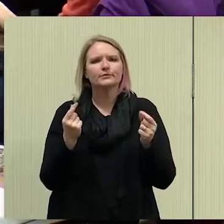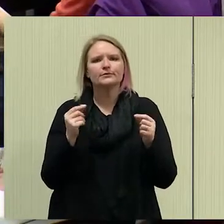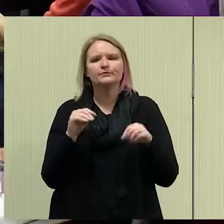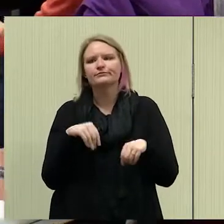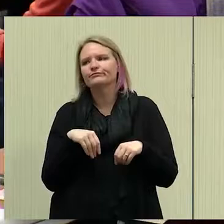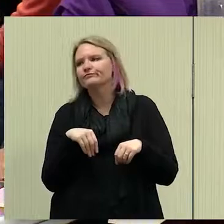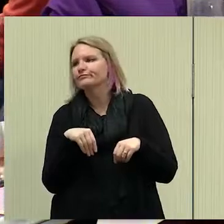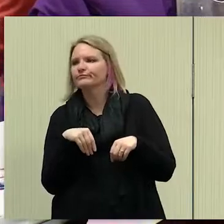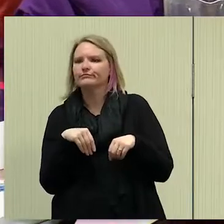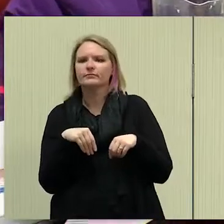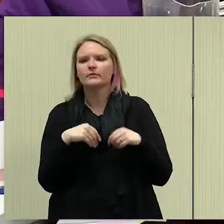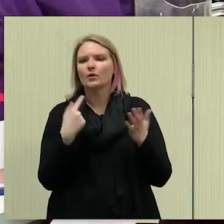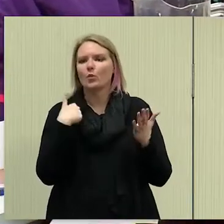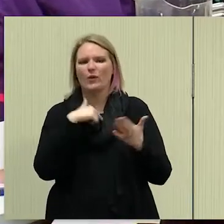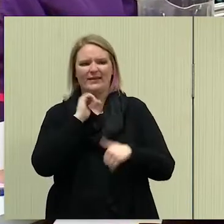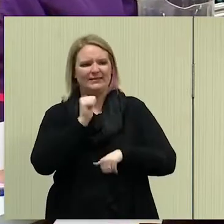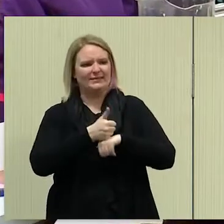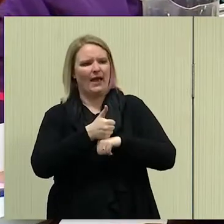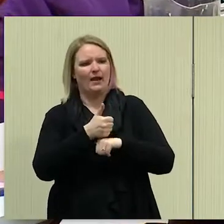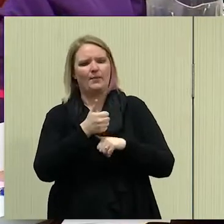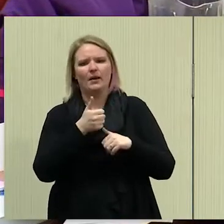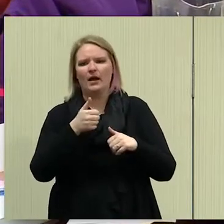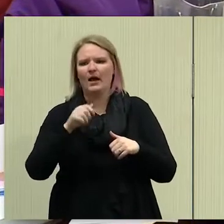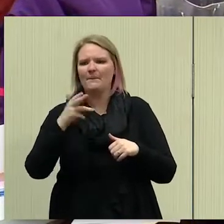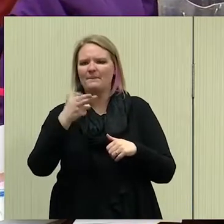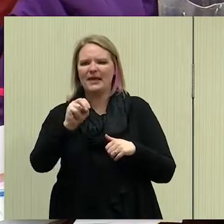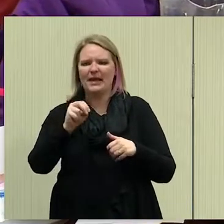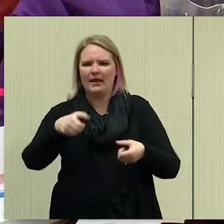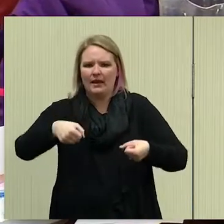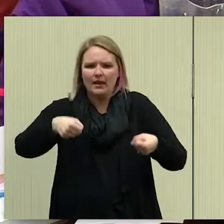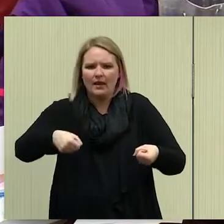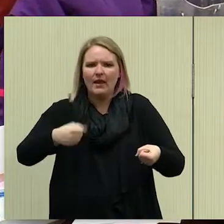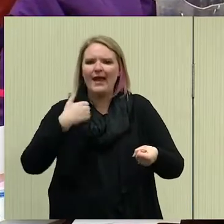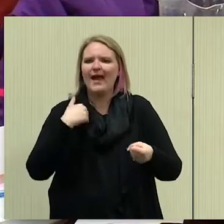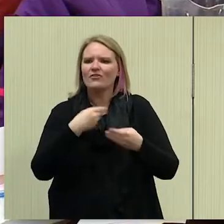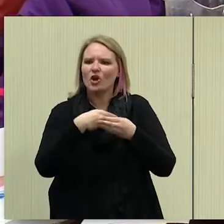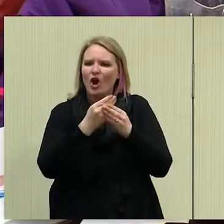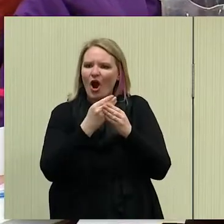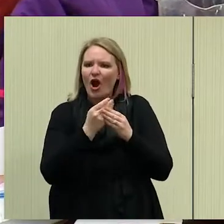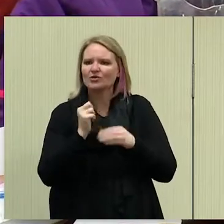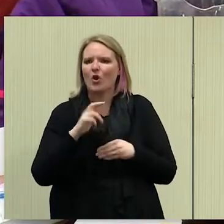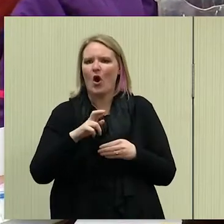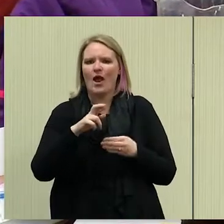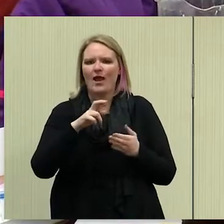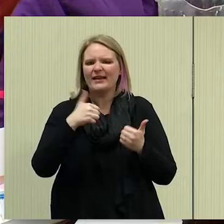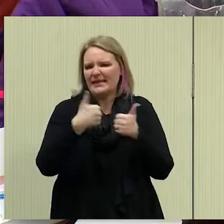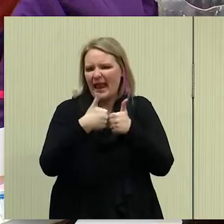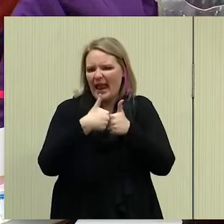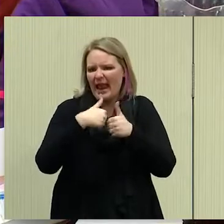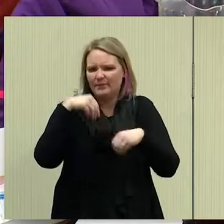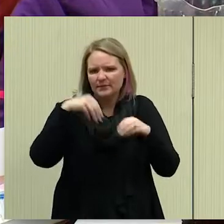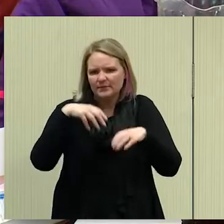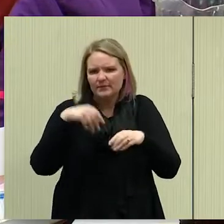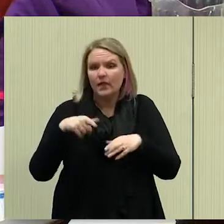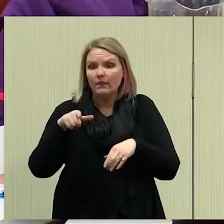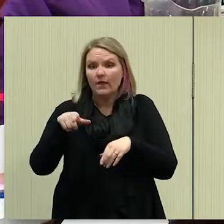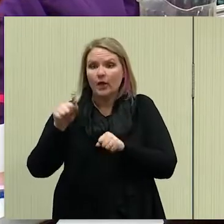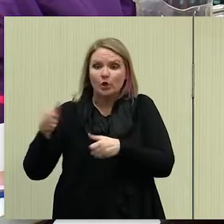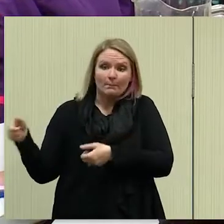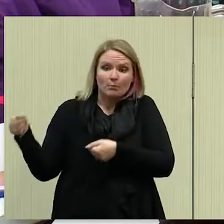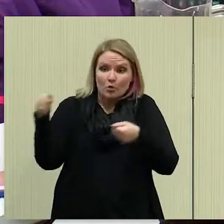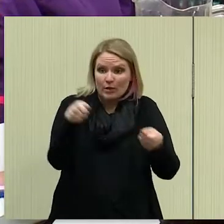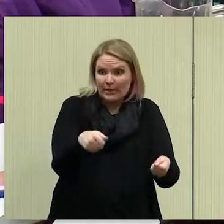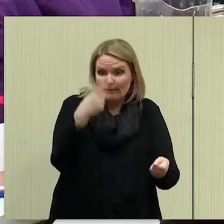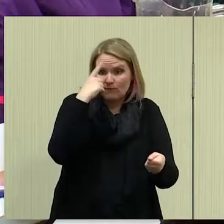put together like this sort of bin of like cards or tic-tac-toe or different things like that that they could bring to